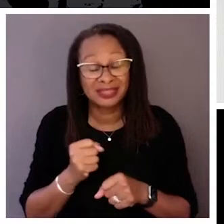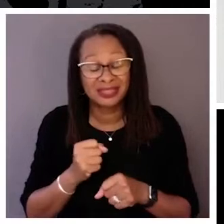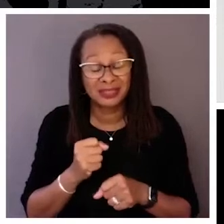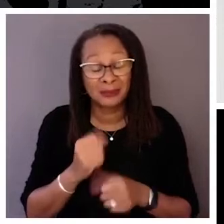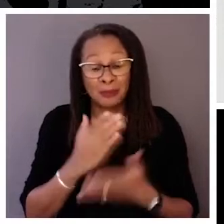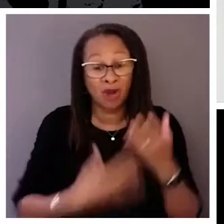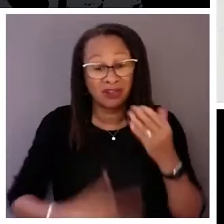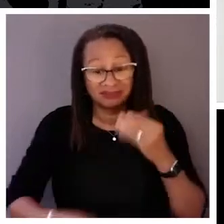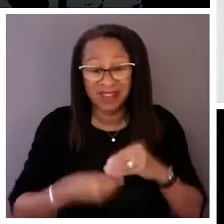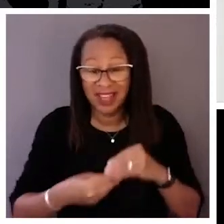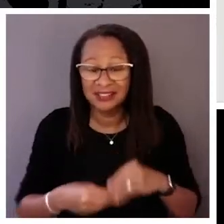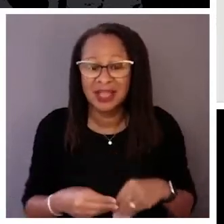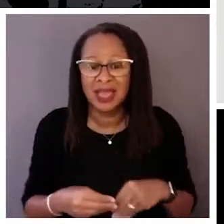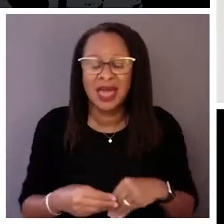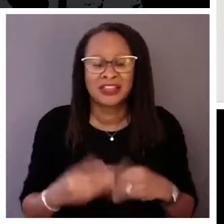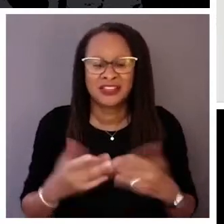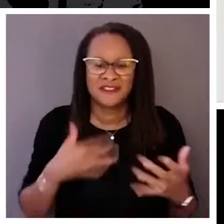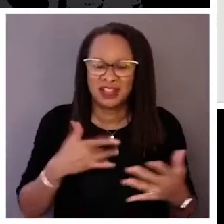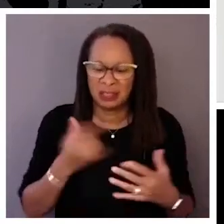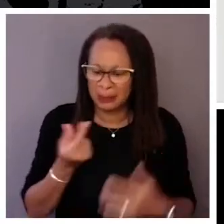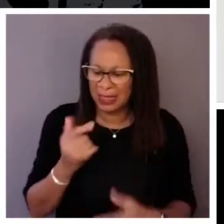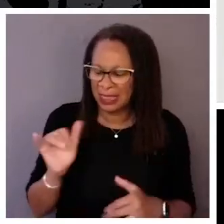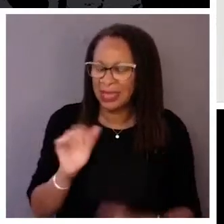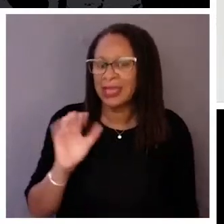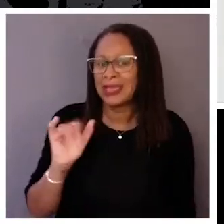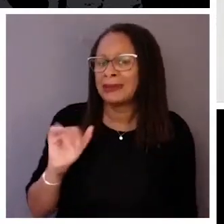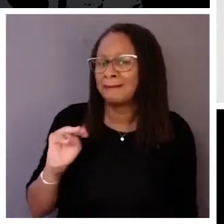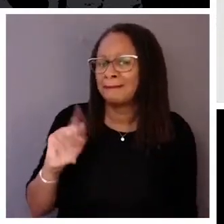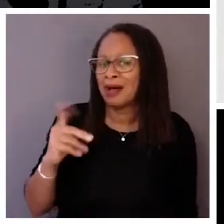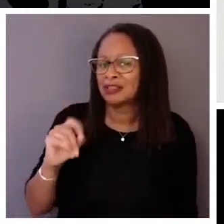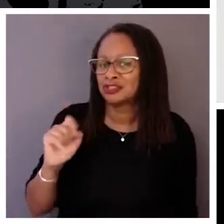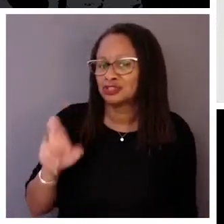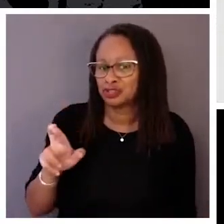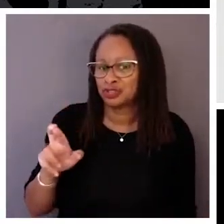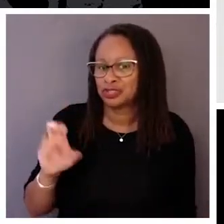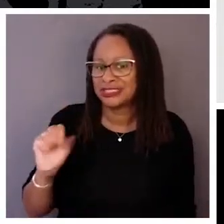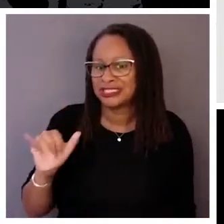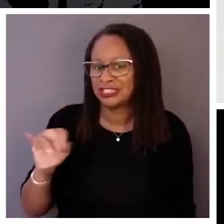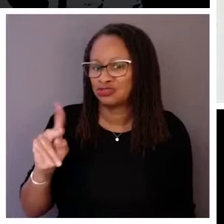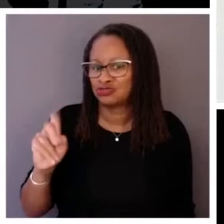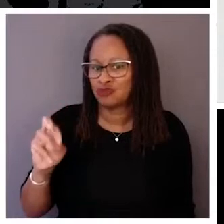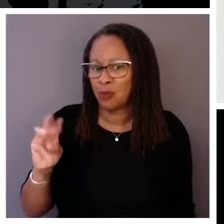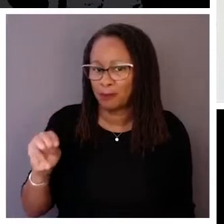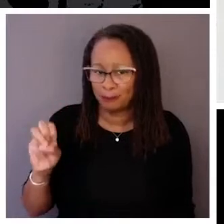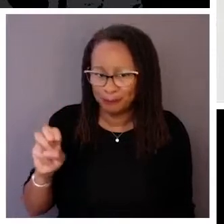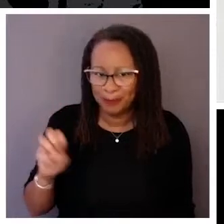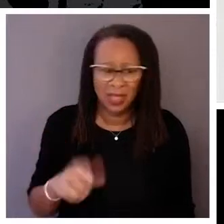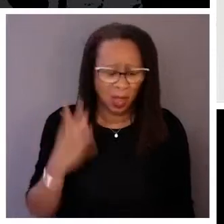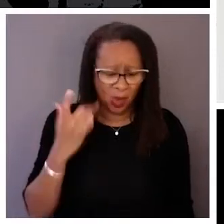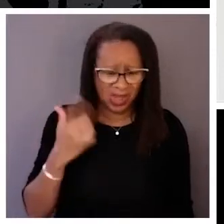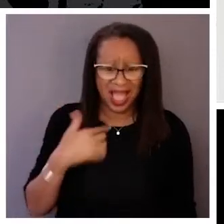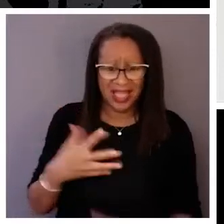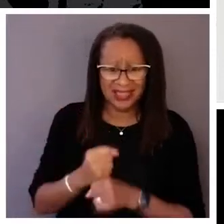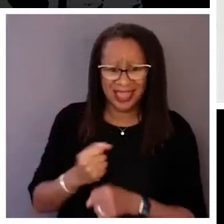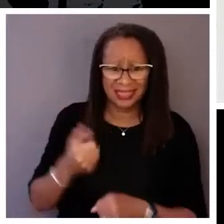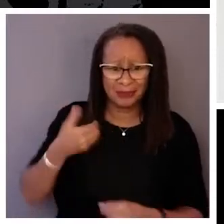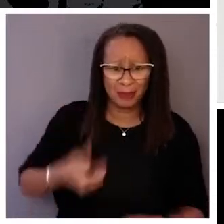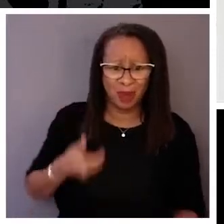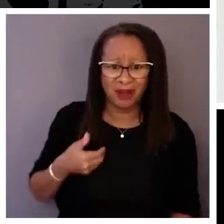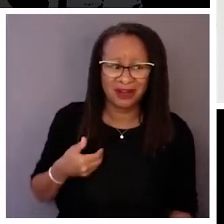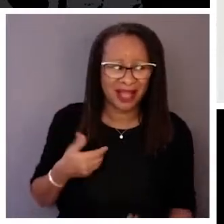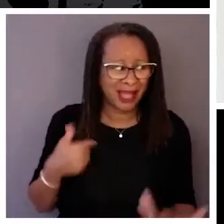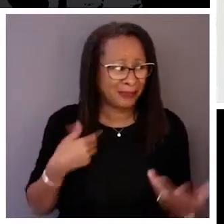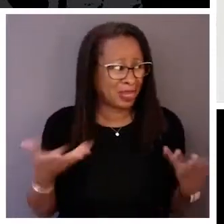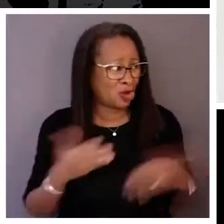part, there's a bit of the imposter syndrome in everybody. Why did I get the part? Who am I? I'm here